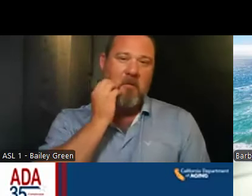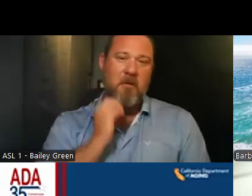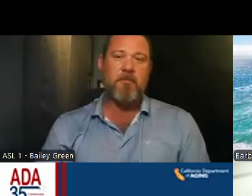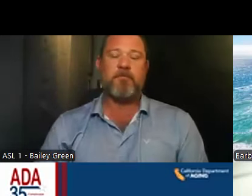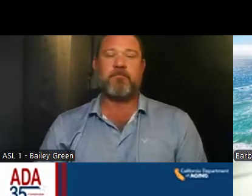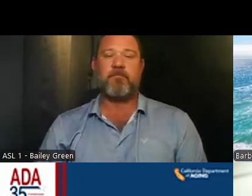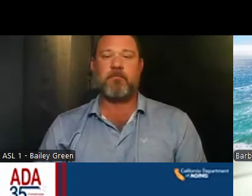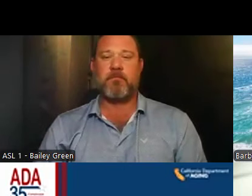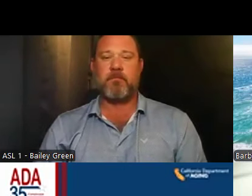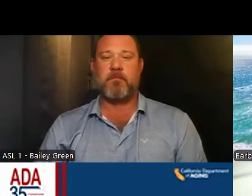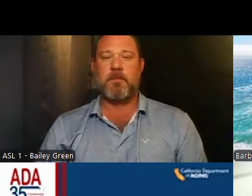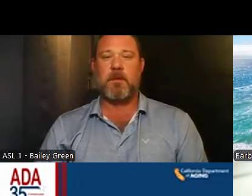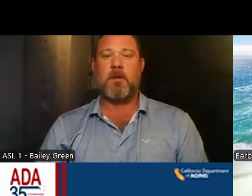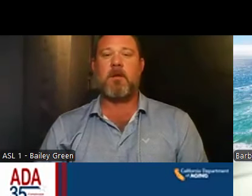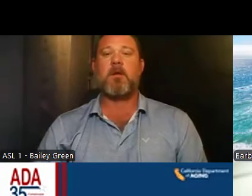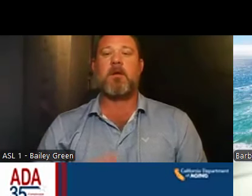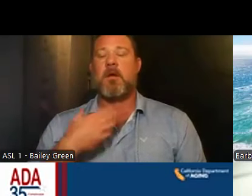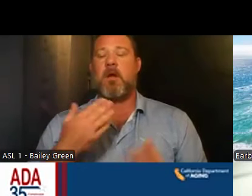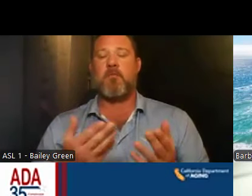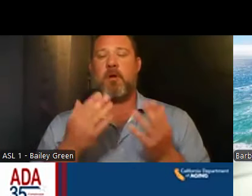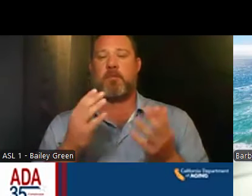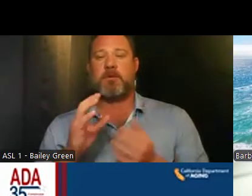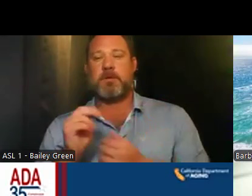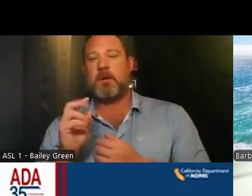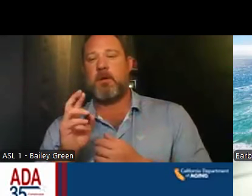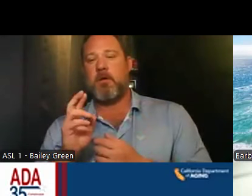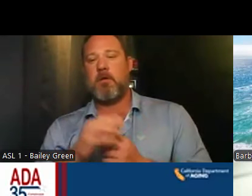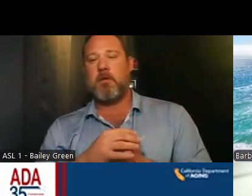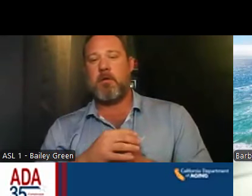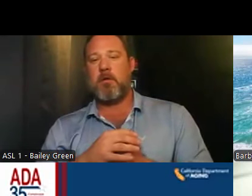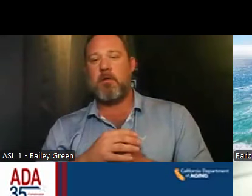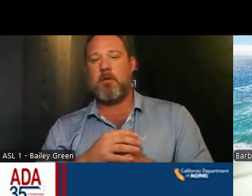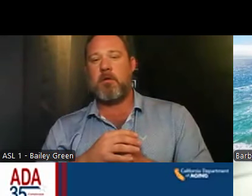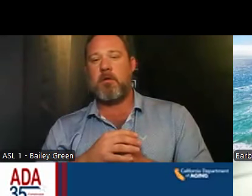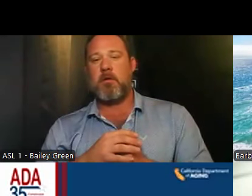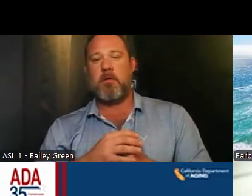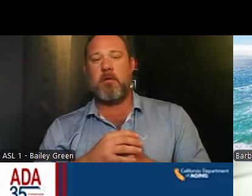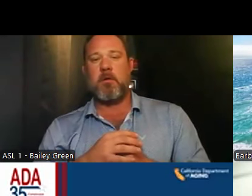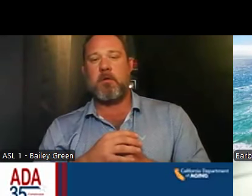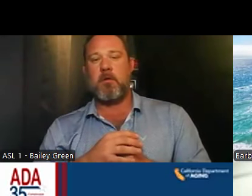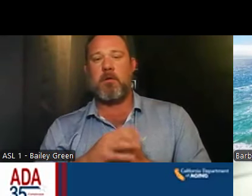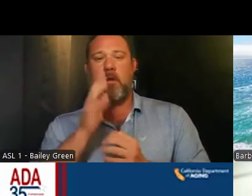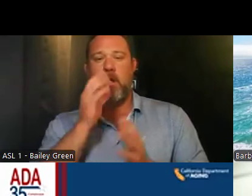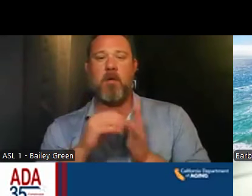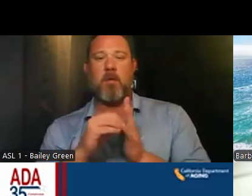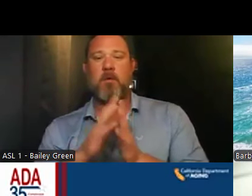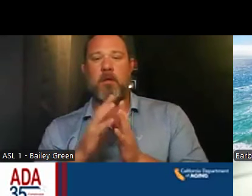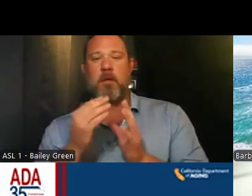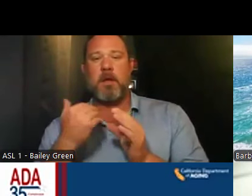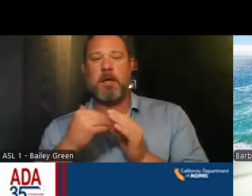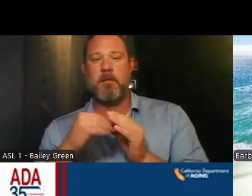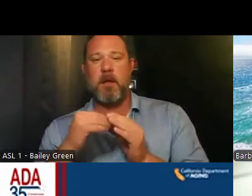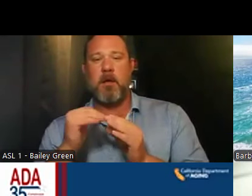Yes, I've brought it up to CNDR, and I'll put the email address of